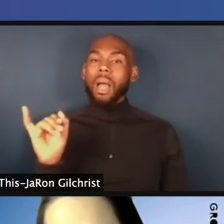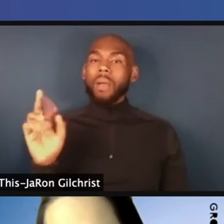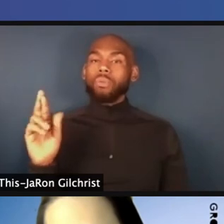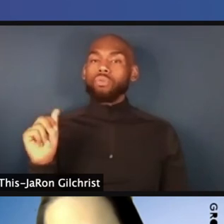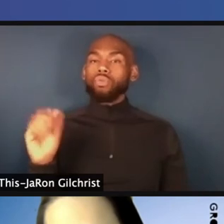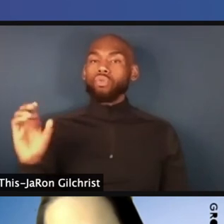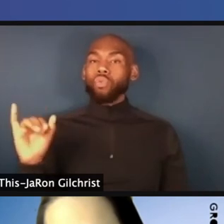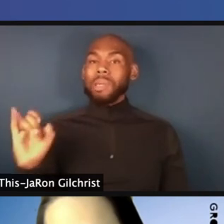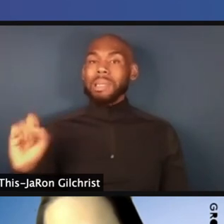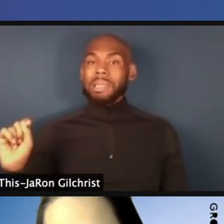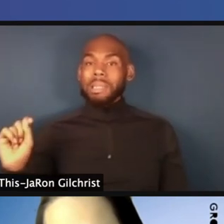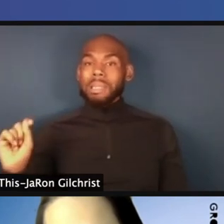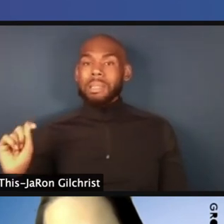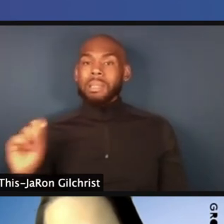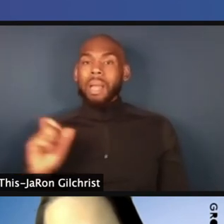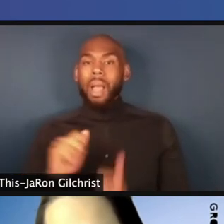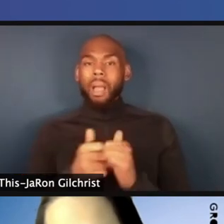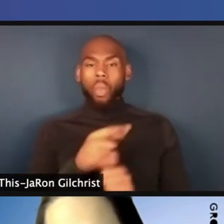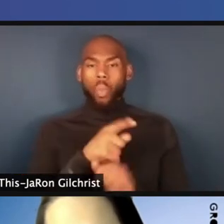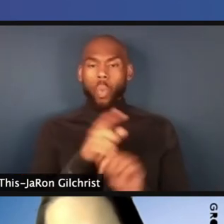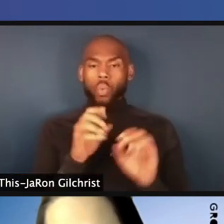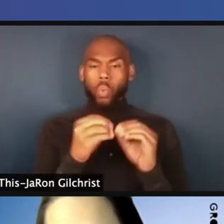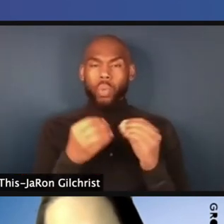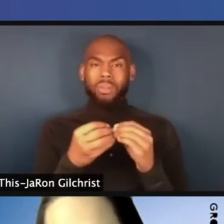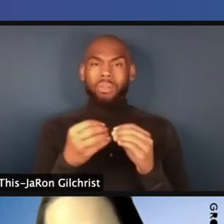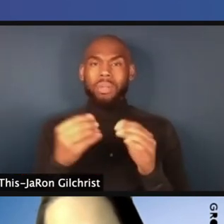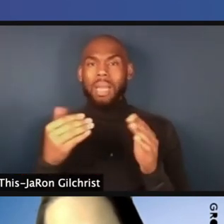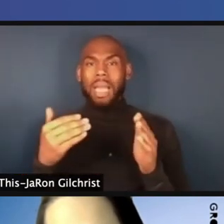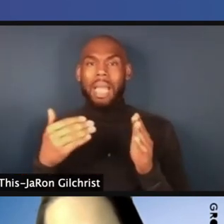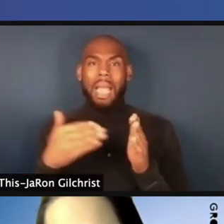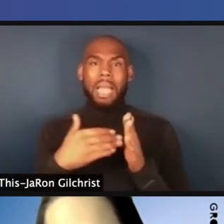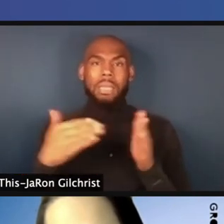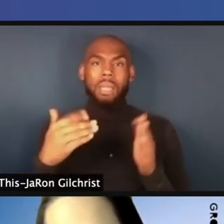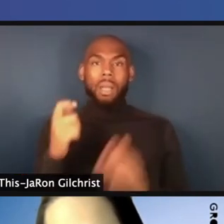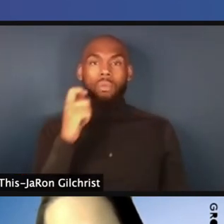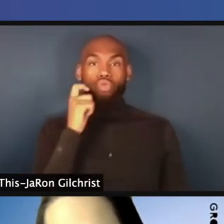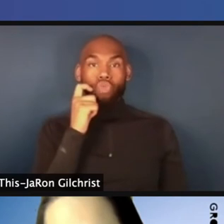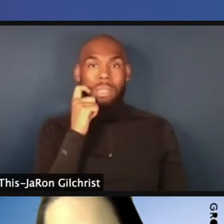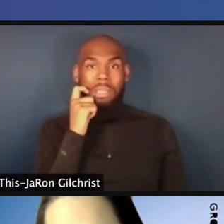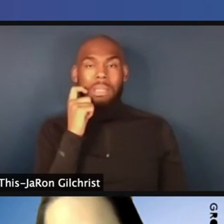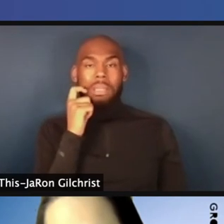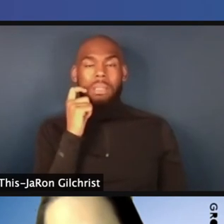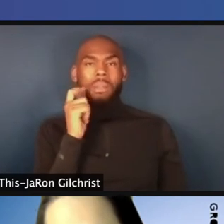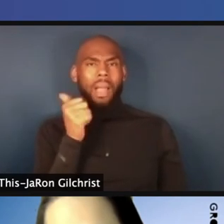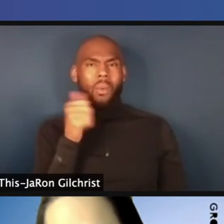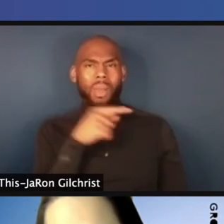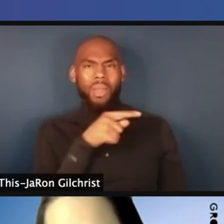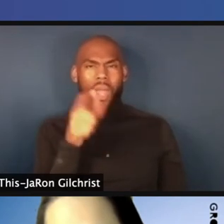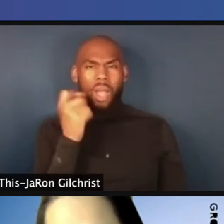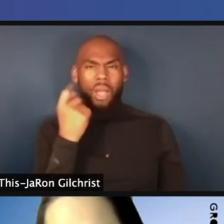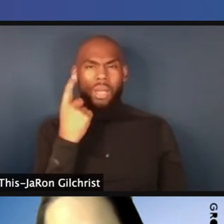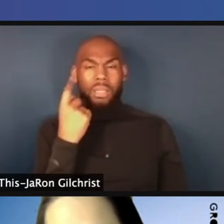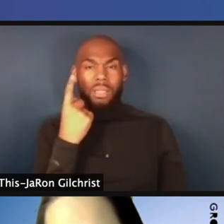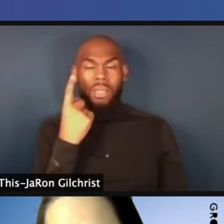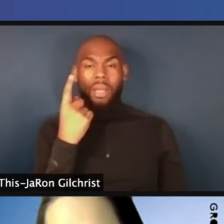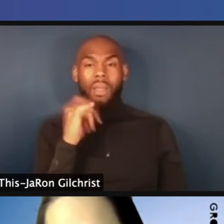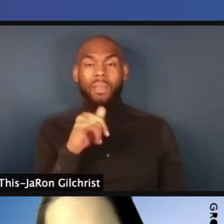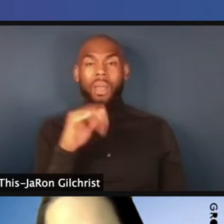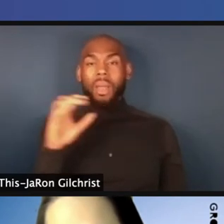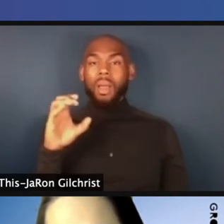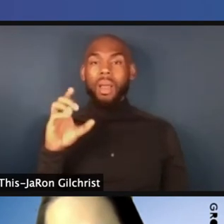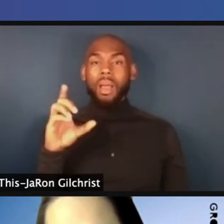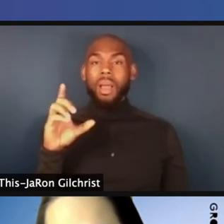how can all those organizations that are doing anti-racism work actually understand that climate justice is a linked lens? Hmm.